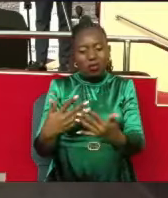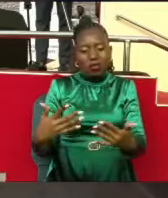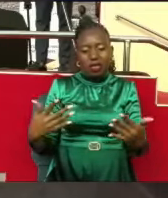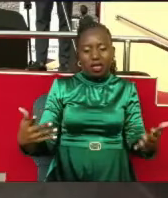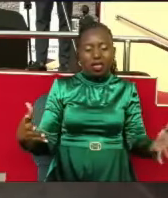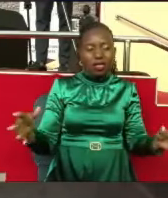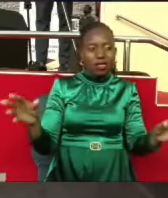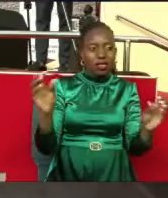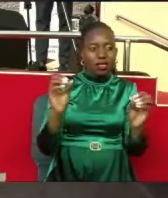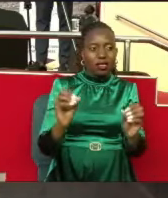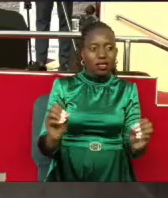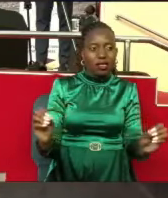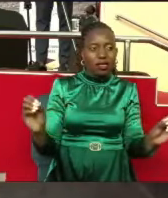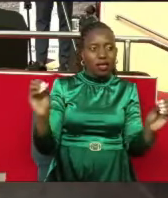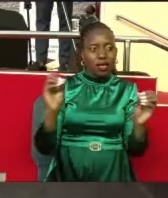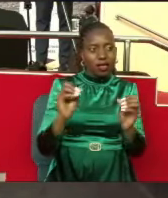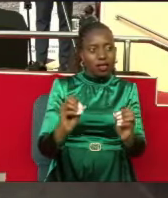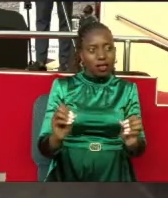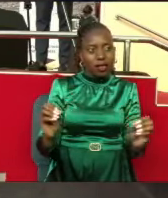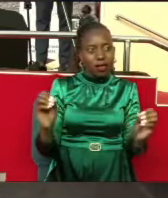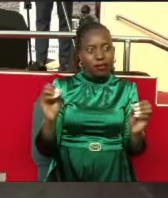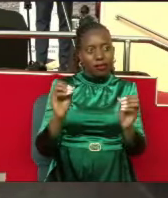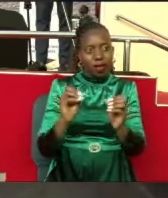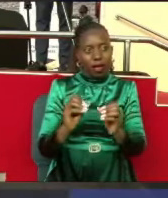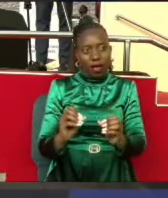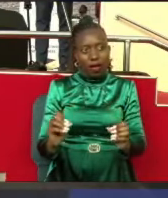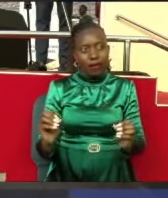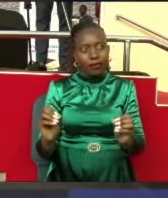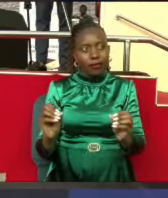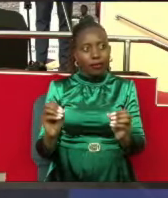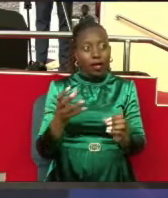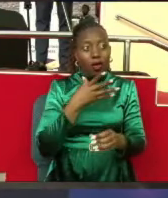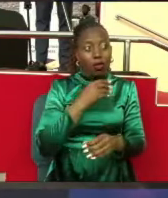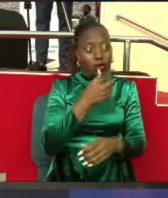Haufananishwi na kitu kingine.